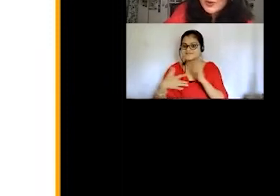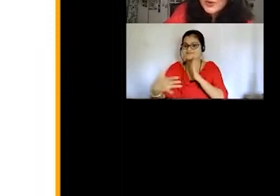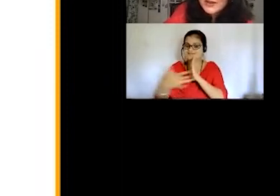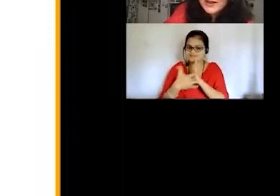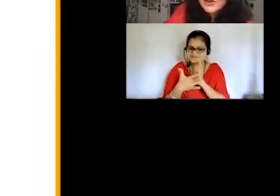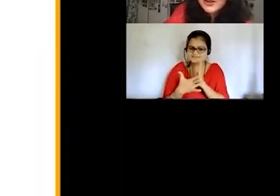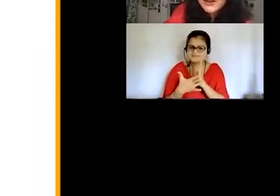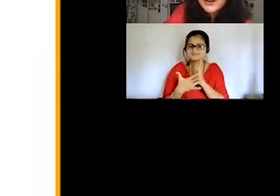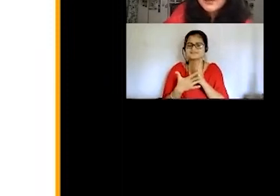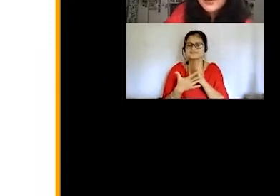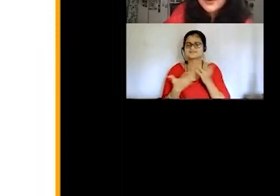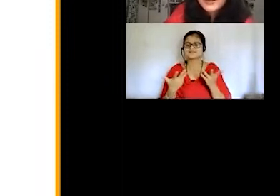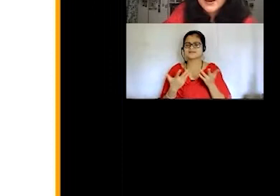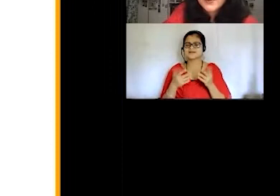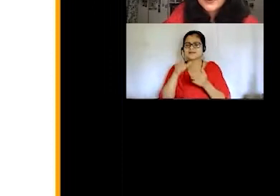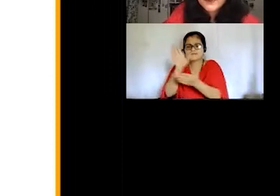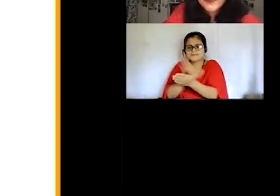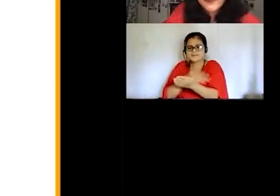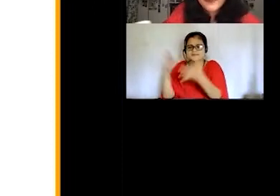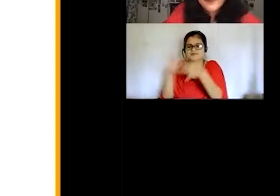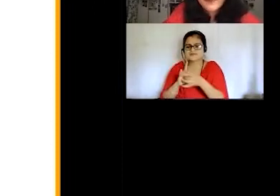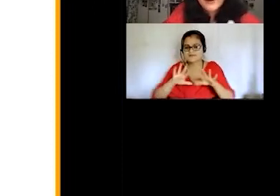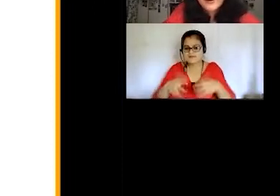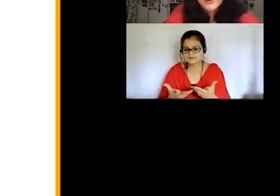is quintessentially music sounds.